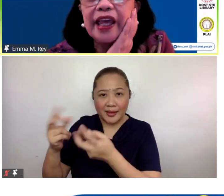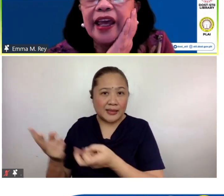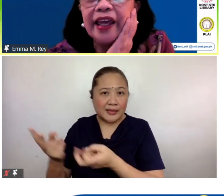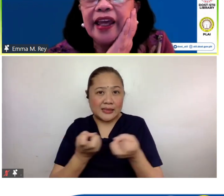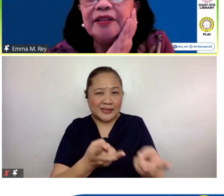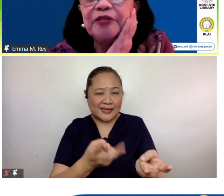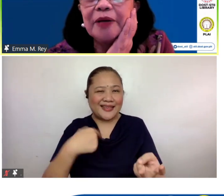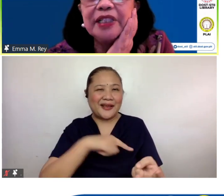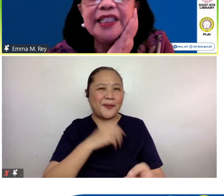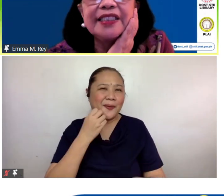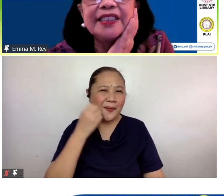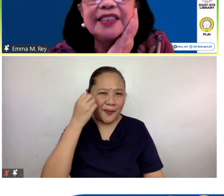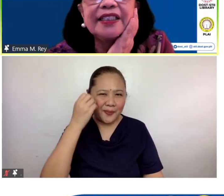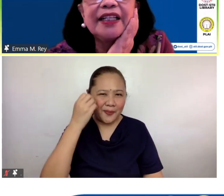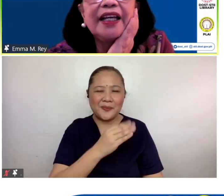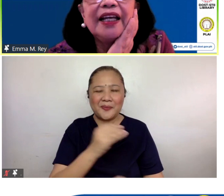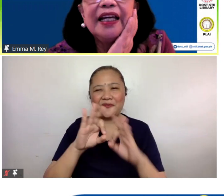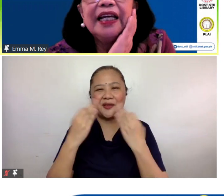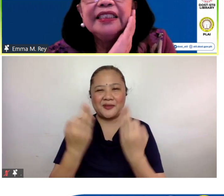homes and families.